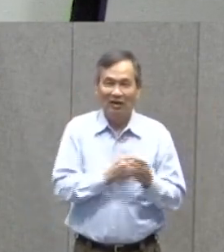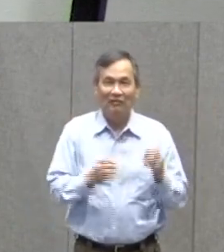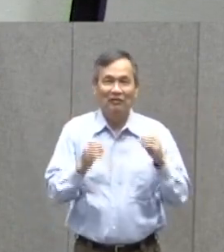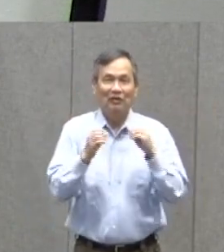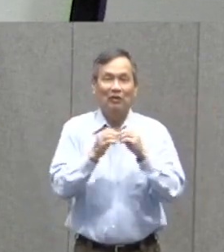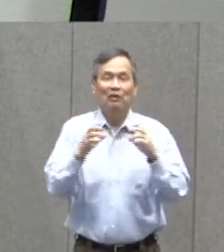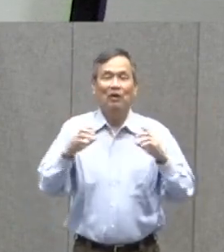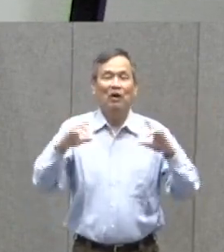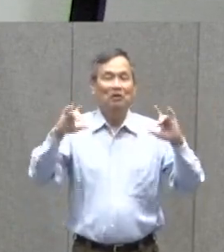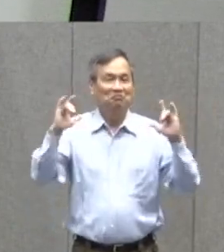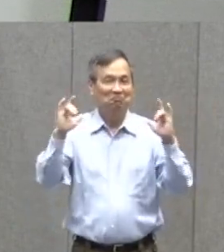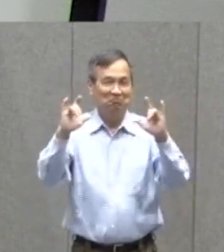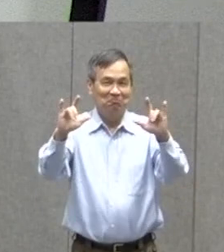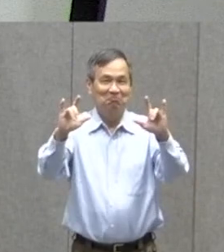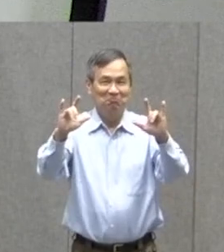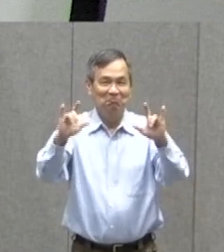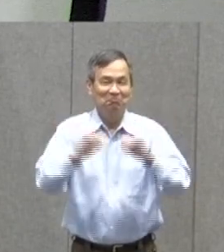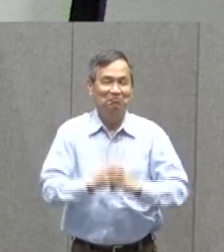love.